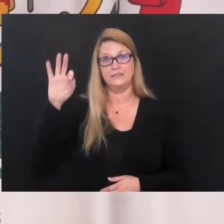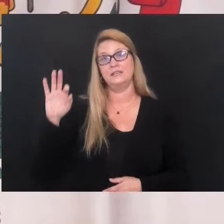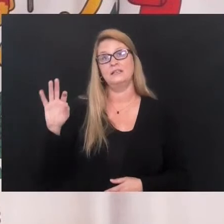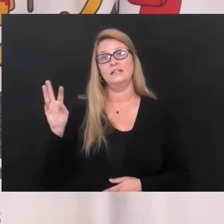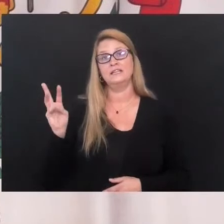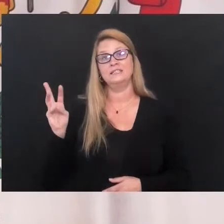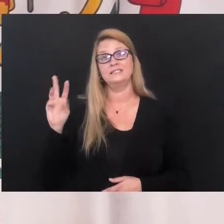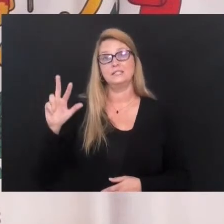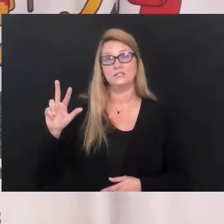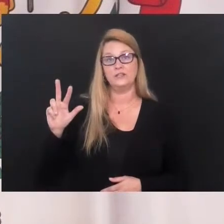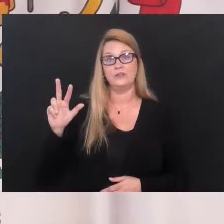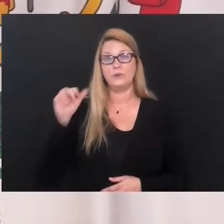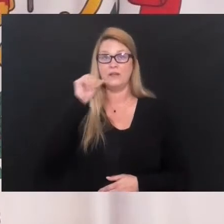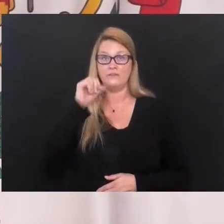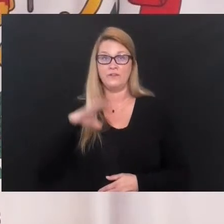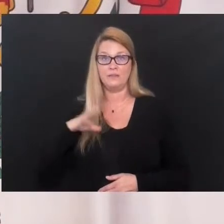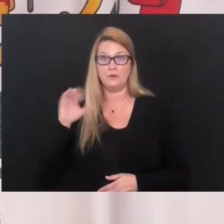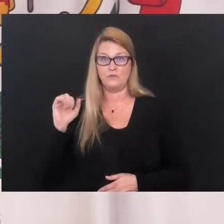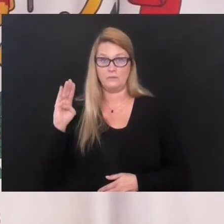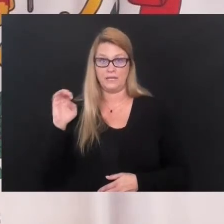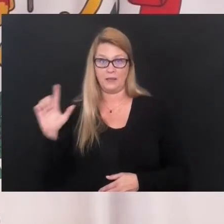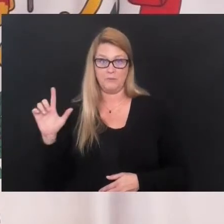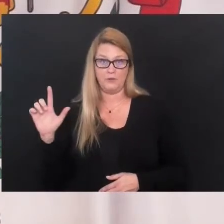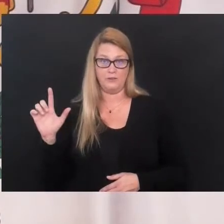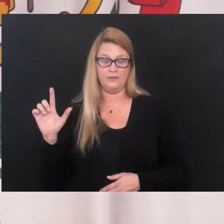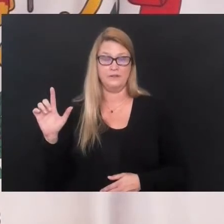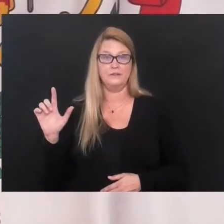a 63-year-old female from Cabell County.